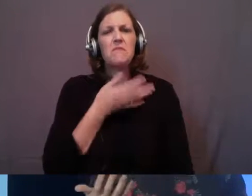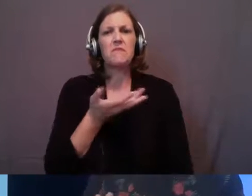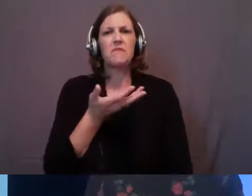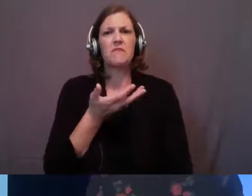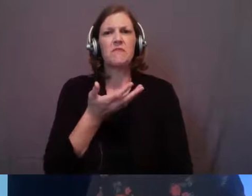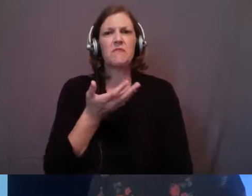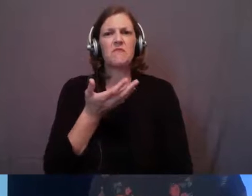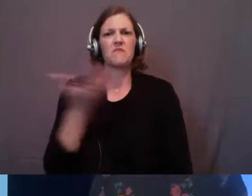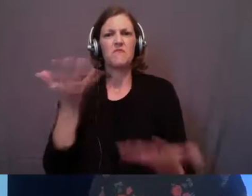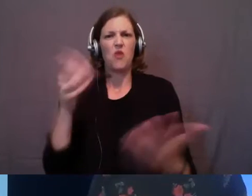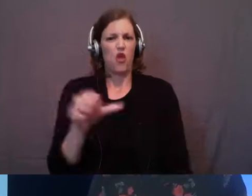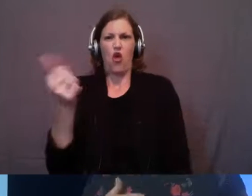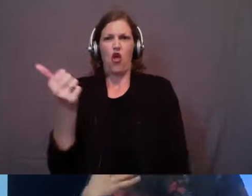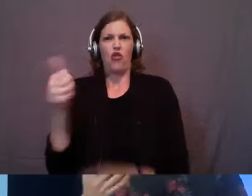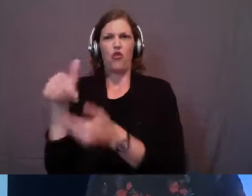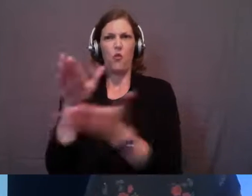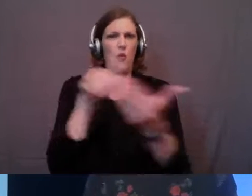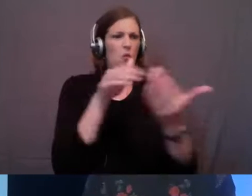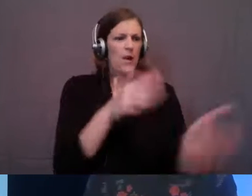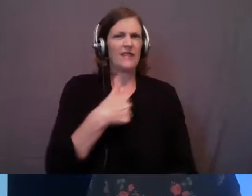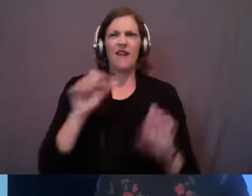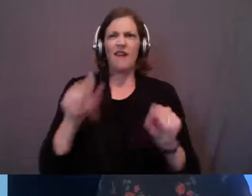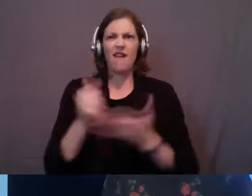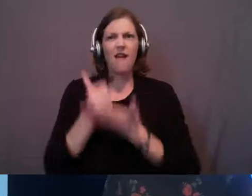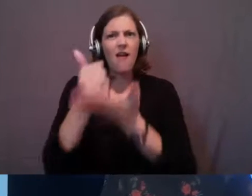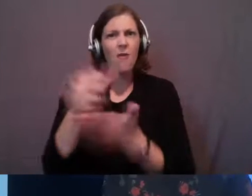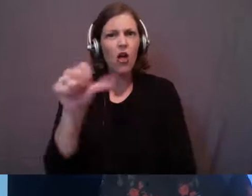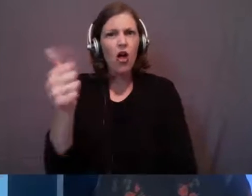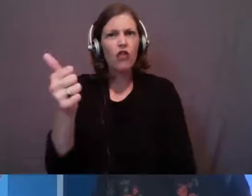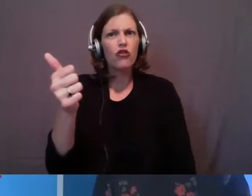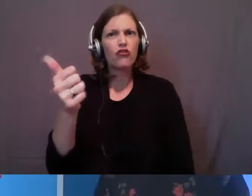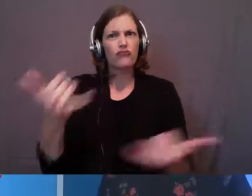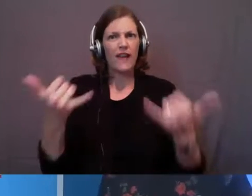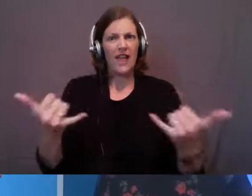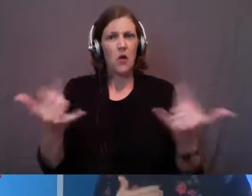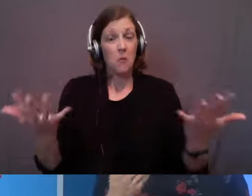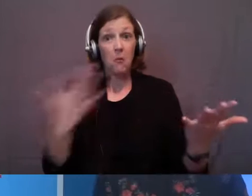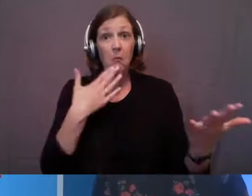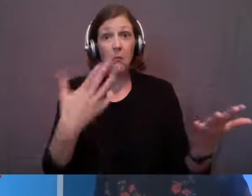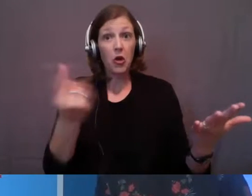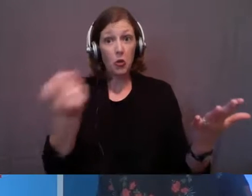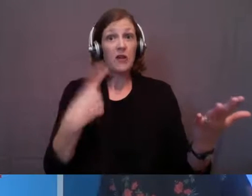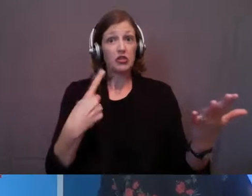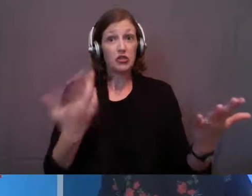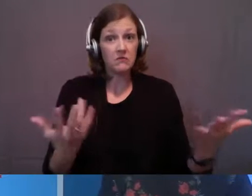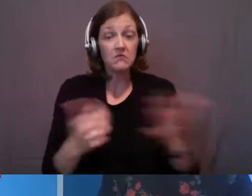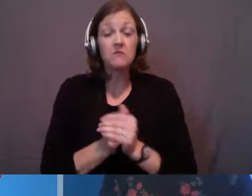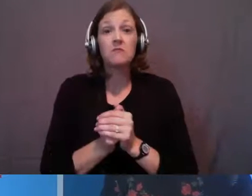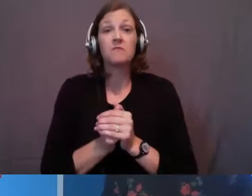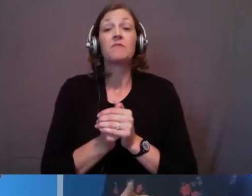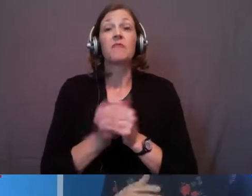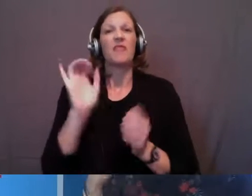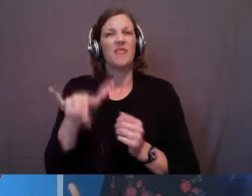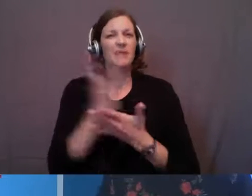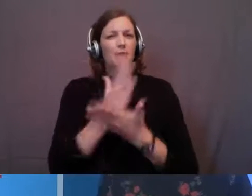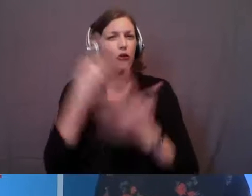what are some other ways that I can help others in this season? It's a good question. This is in part why